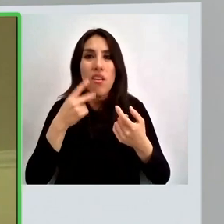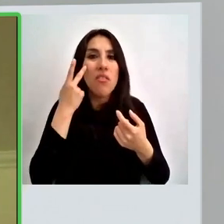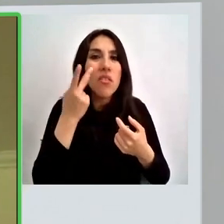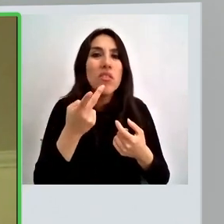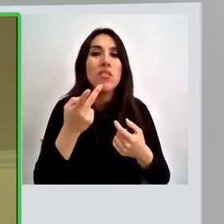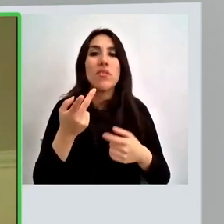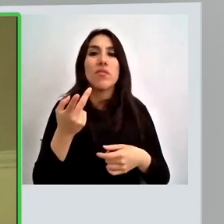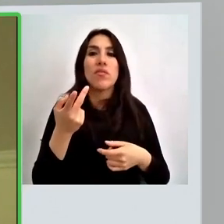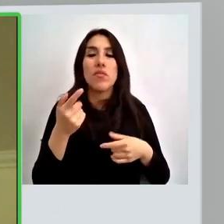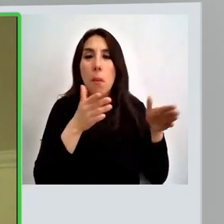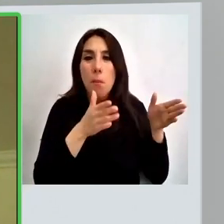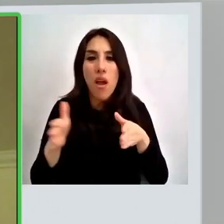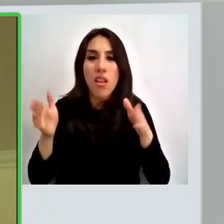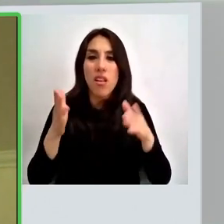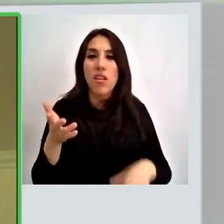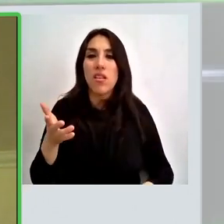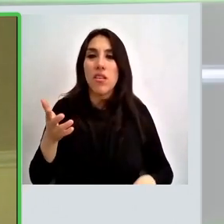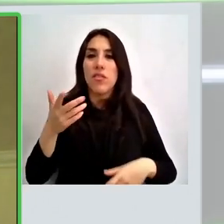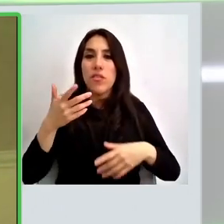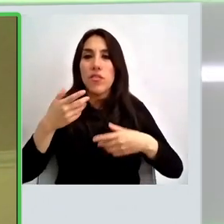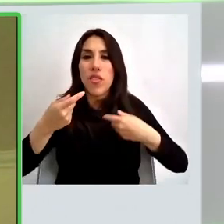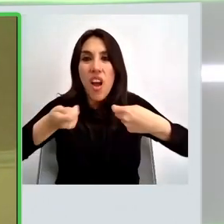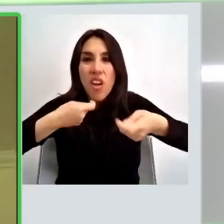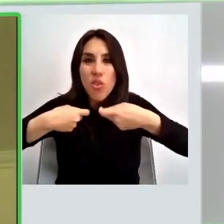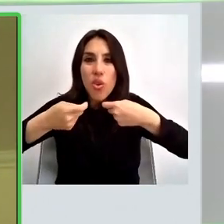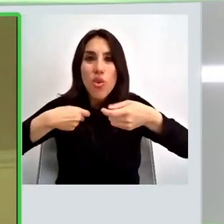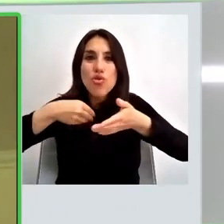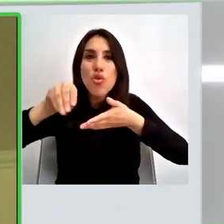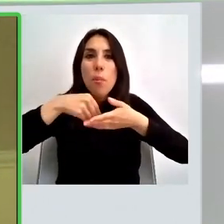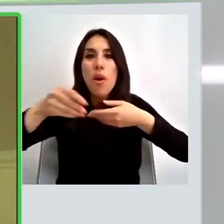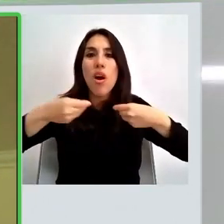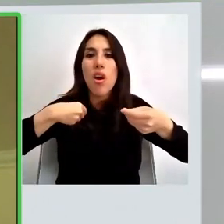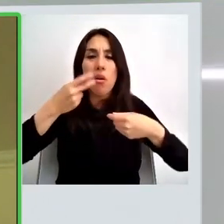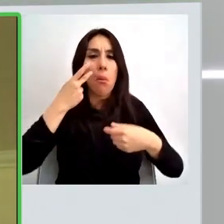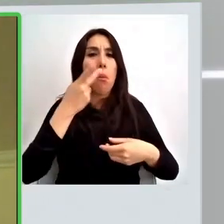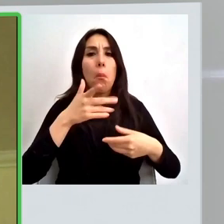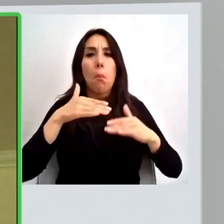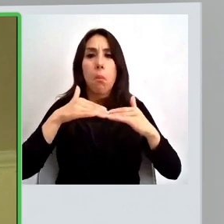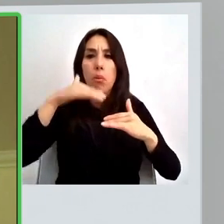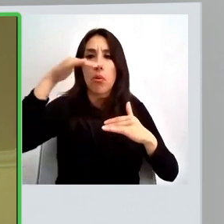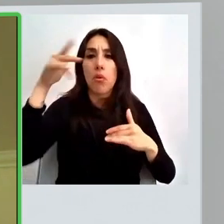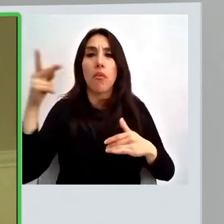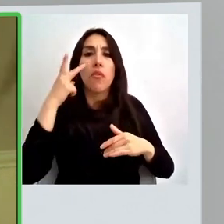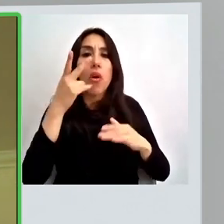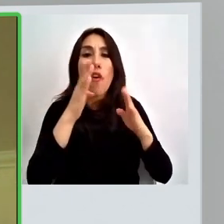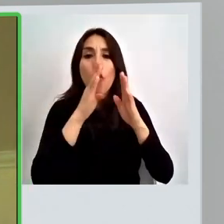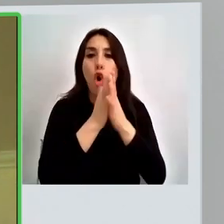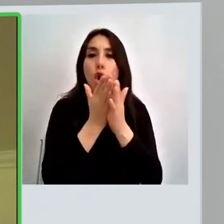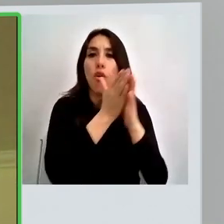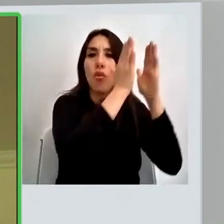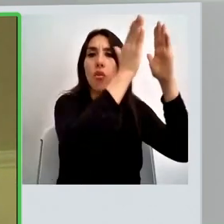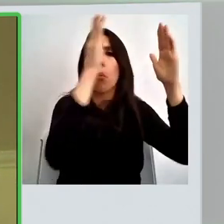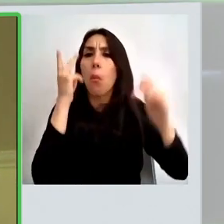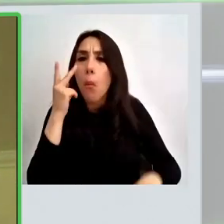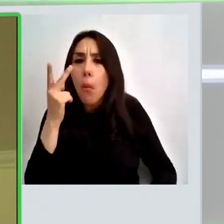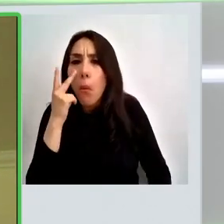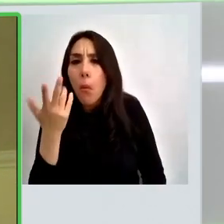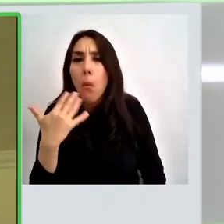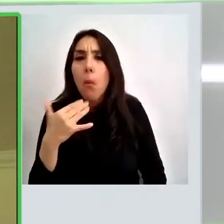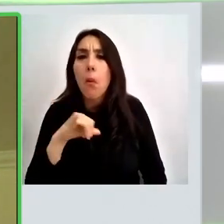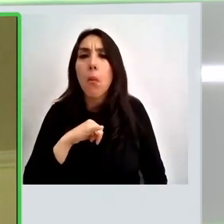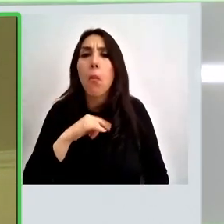warehouse sites. And I think in one site, I